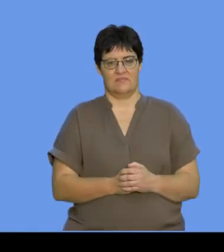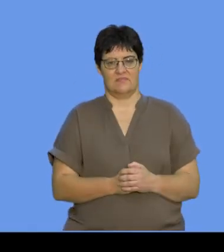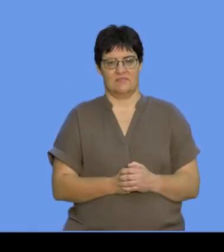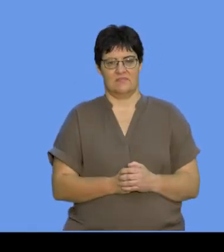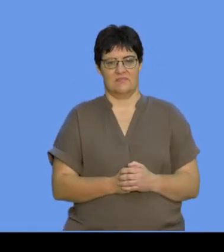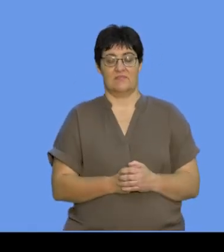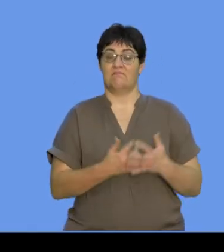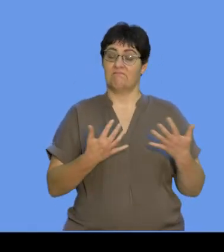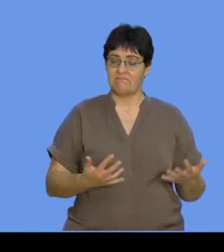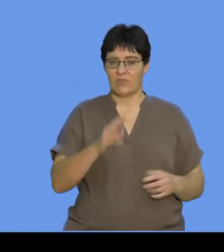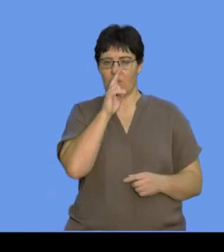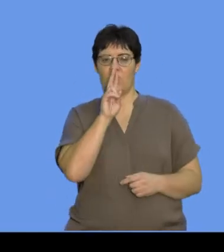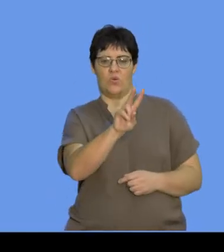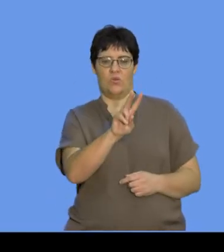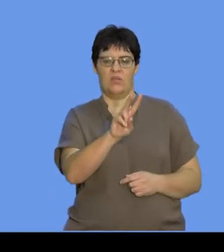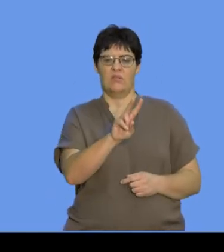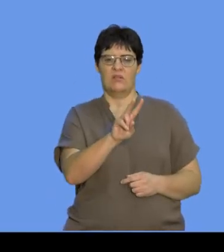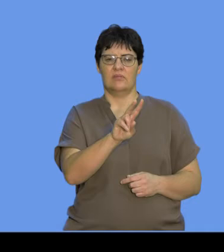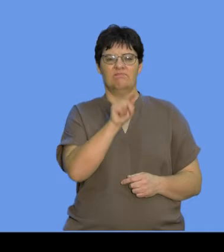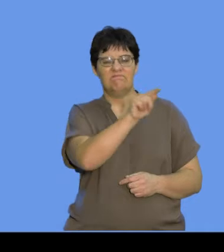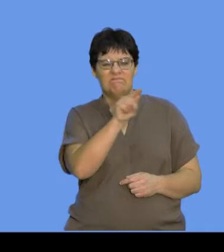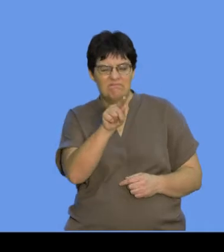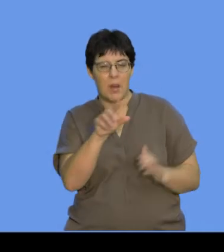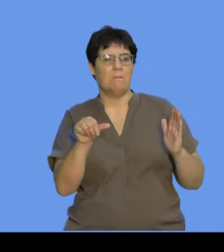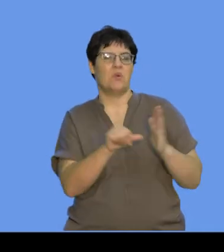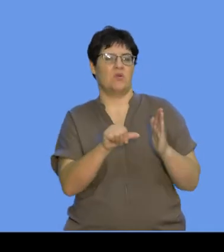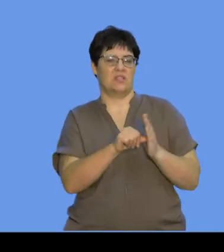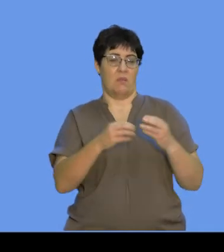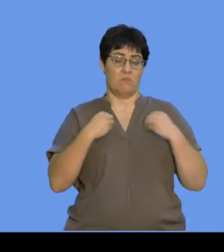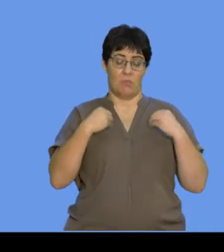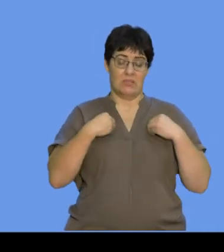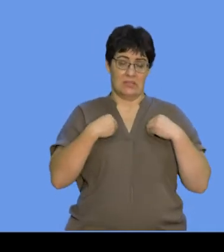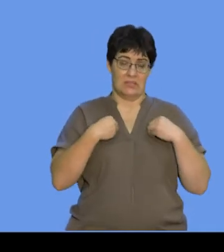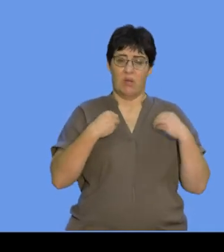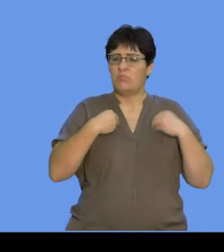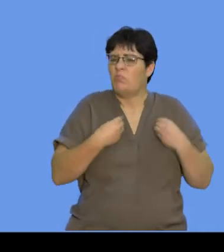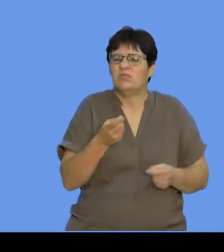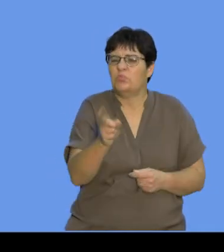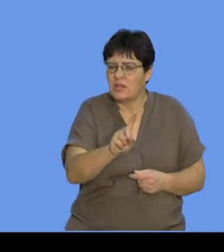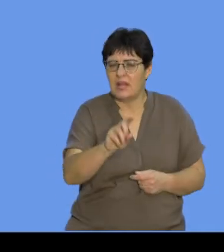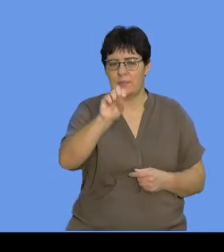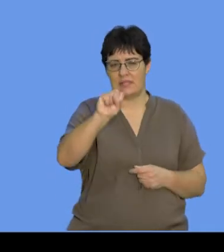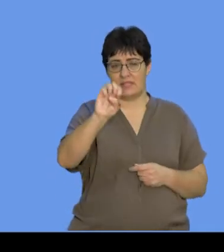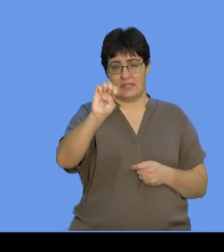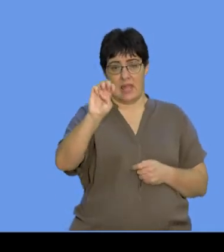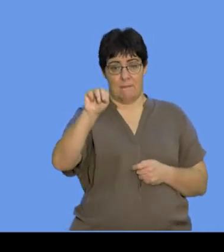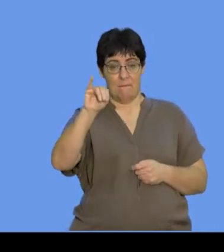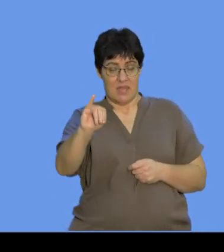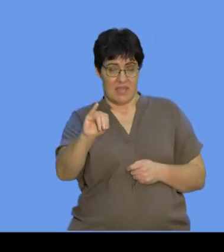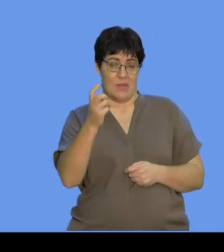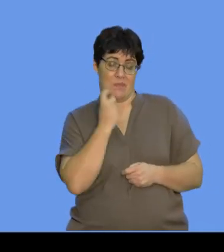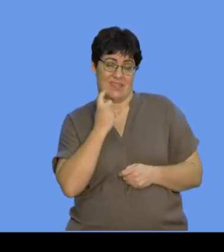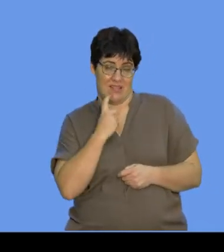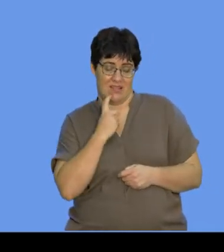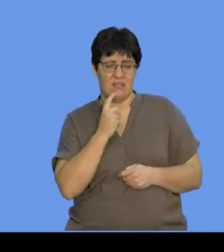non-metals. Now let's look at some of the most important properties of semi-metals in terms of what exactly stands out